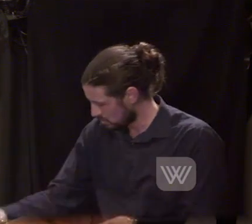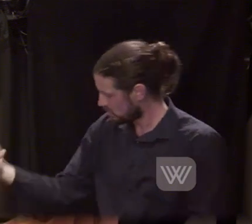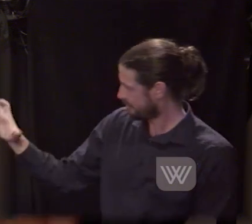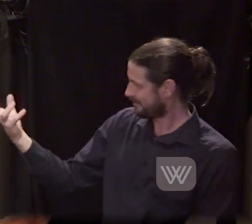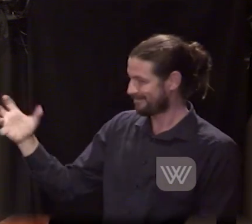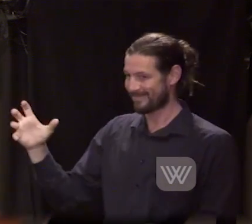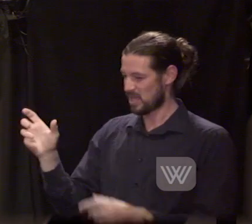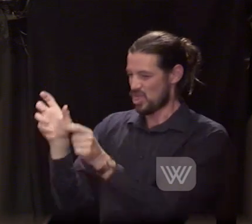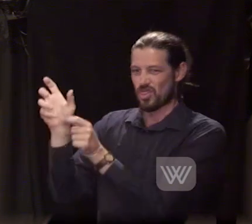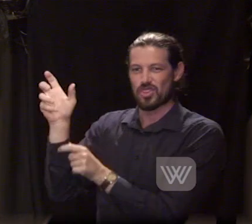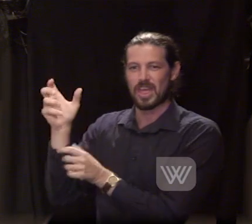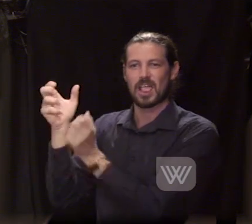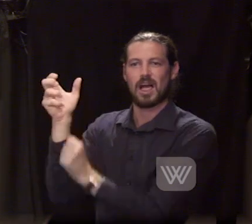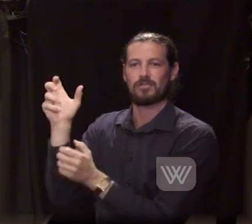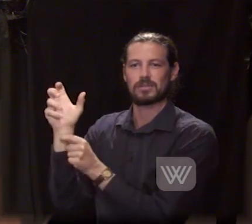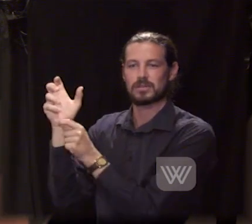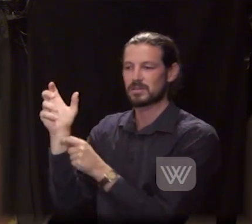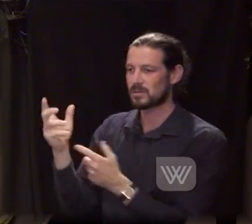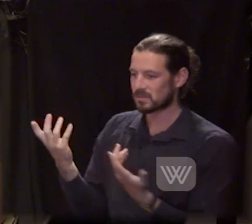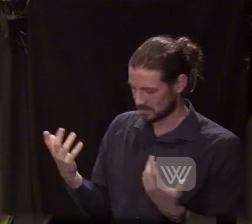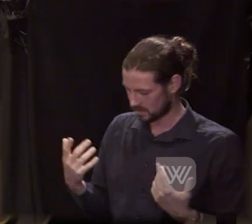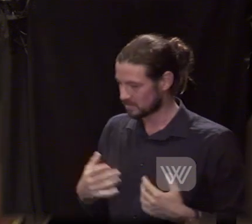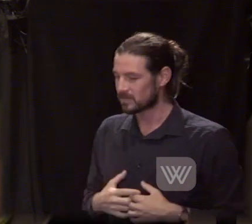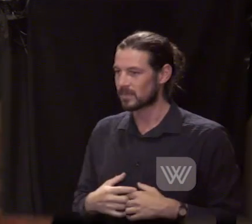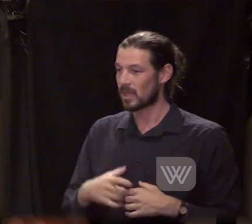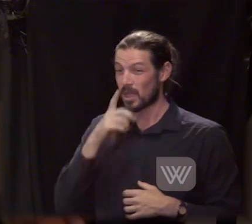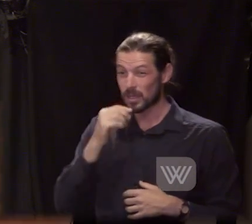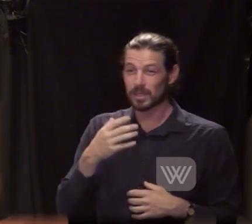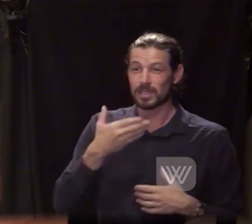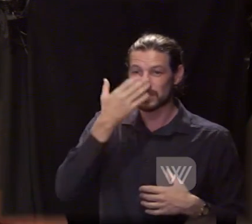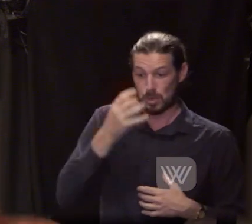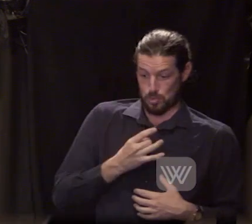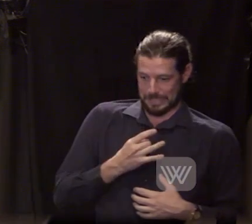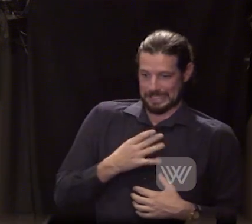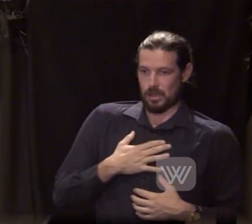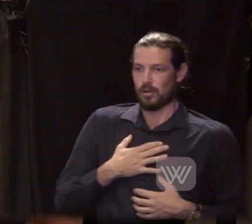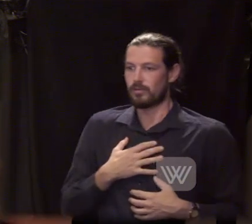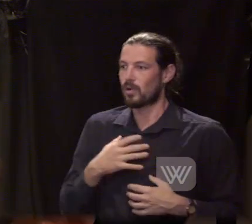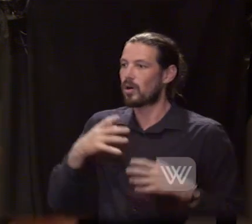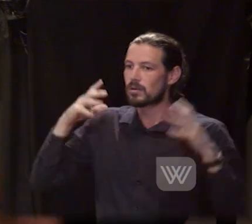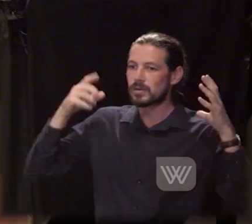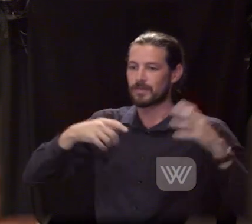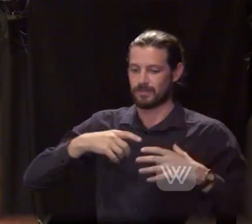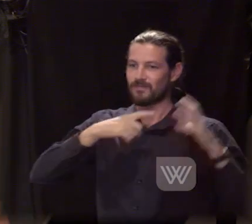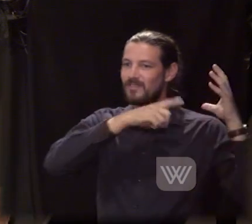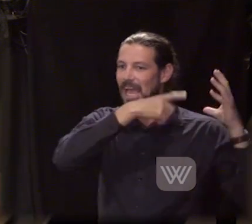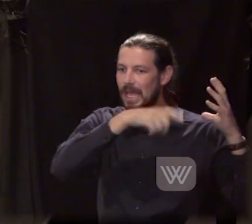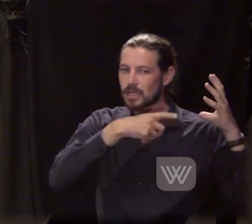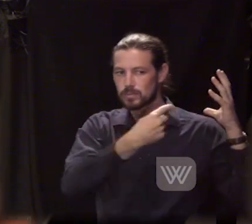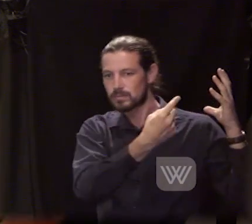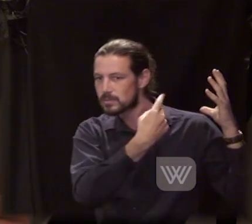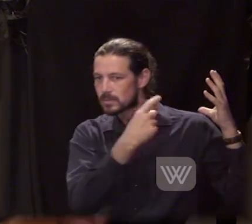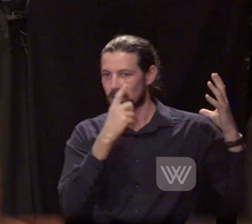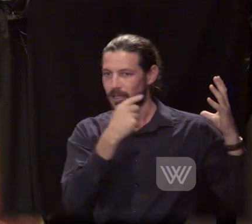can't actually feel the texture of it. You smell yourself. You hear the fans. All your senses are deadened, and even in the dome, it's really deadened because